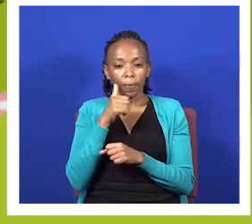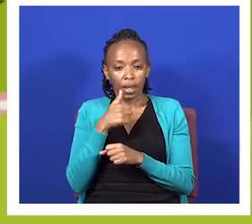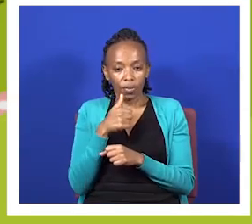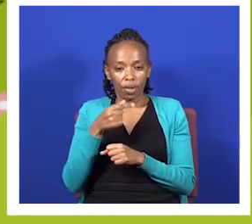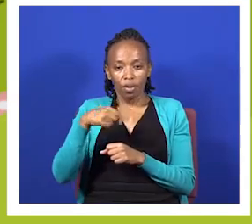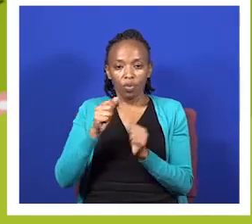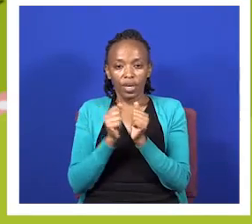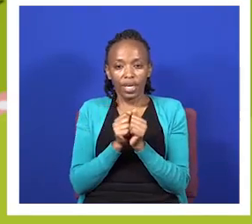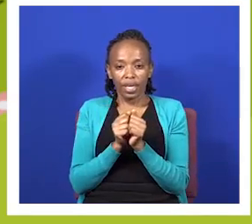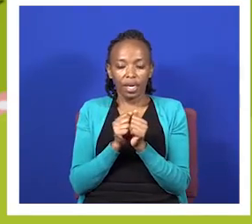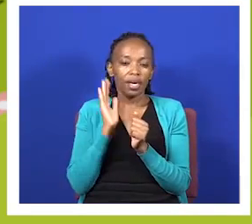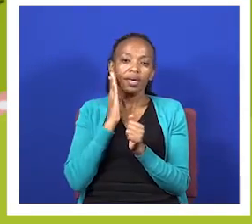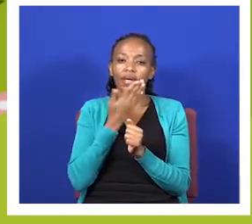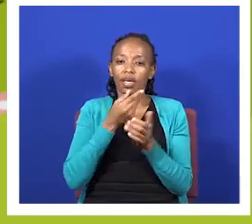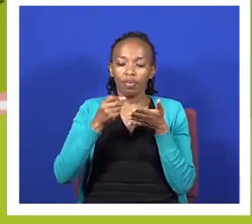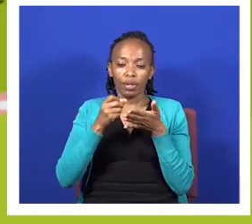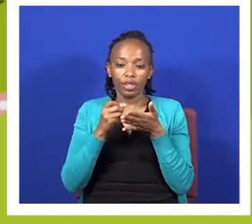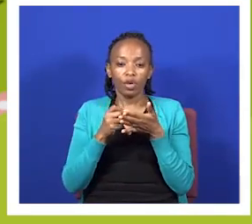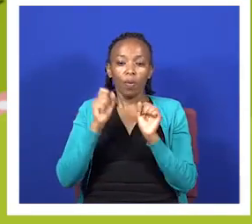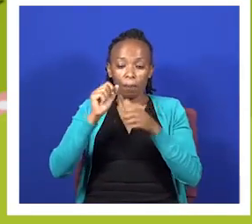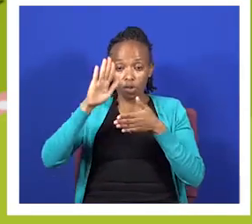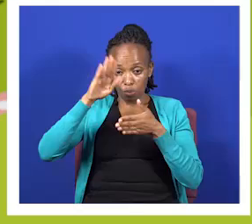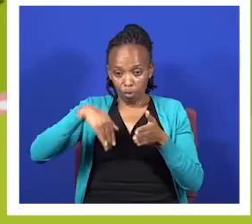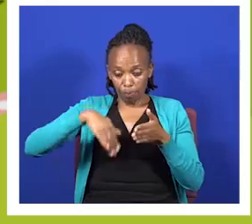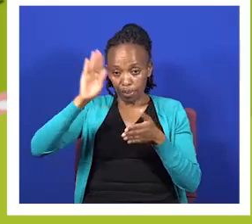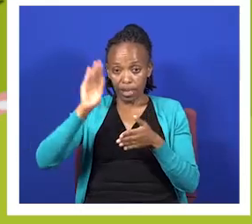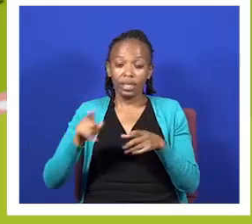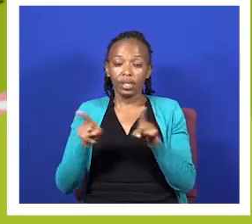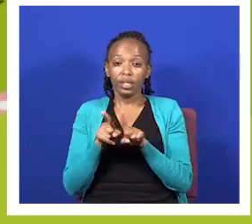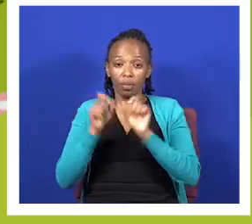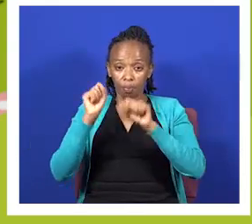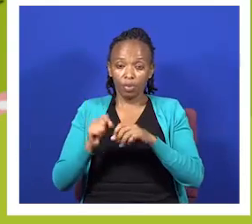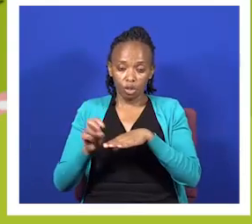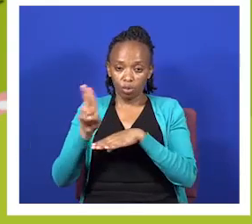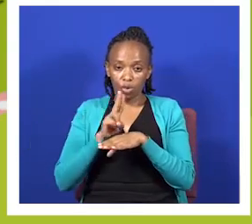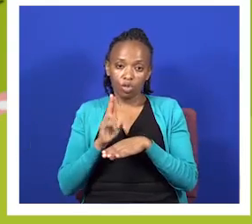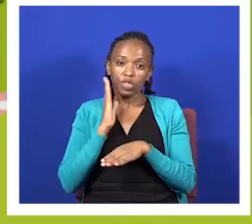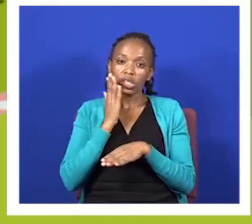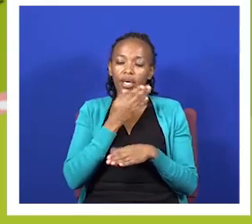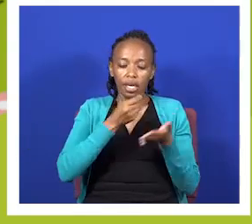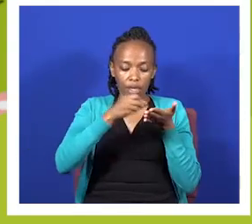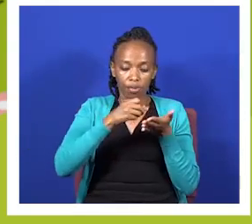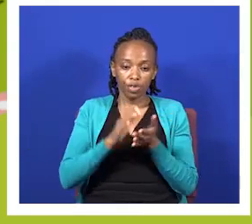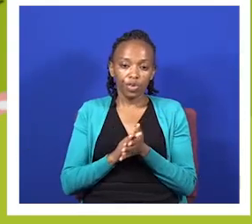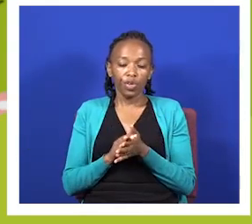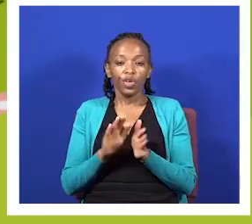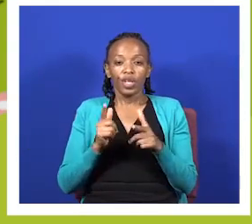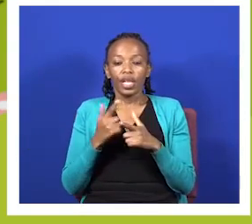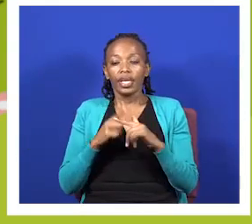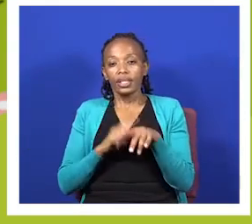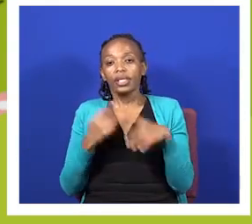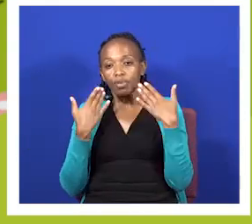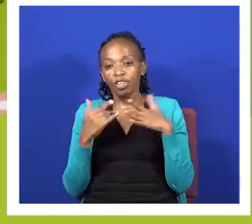very nicely with either crayons. You can paint, you can also use colored pencils. And then